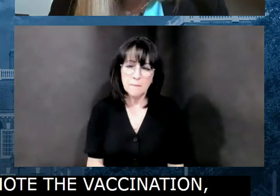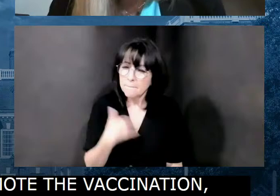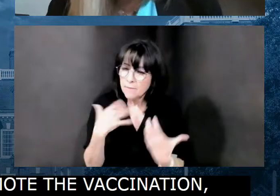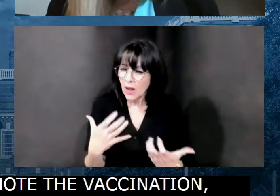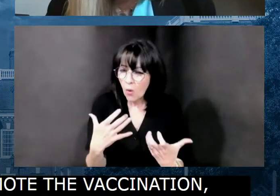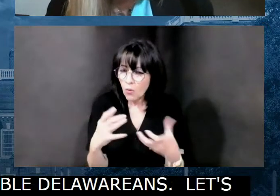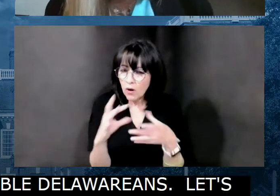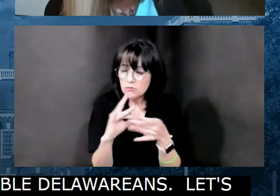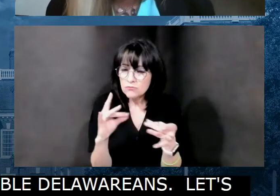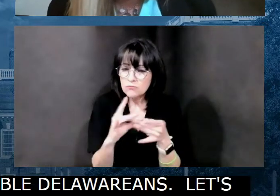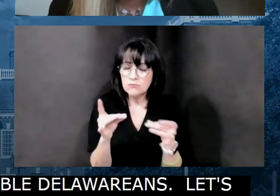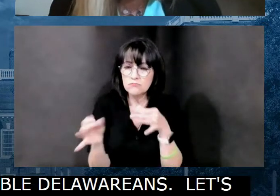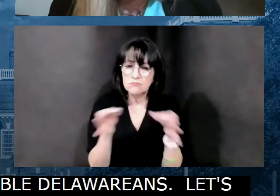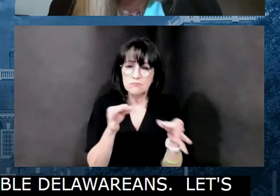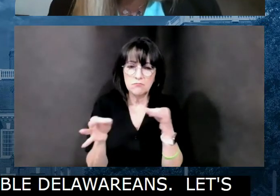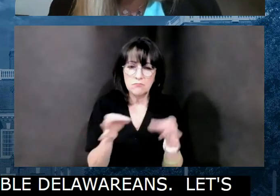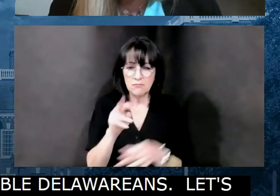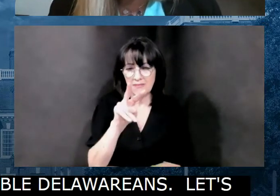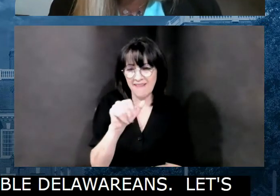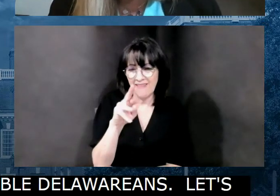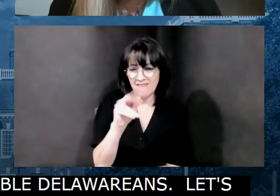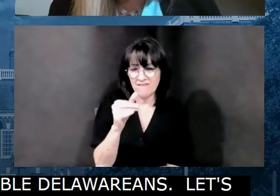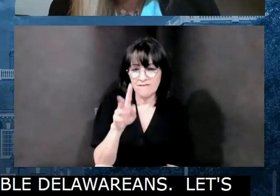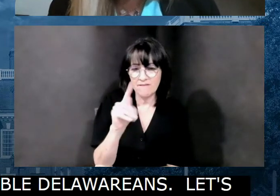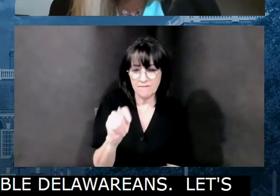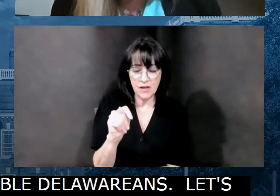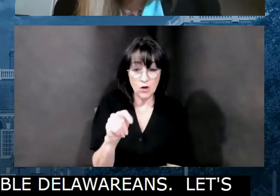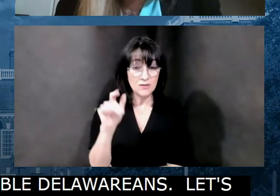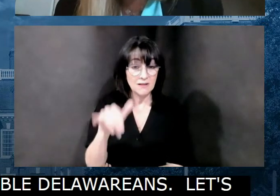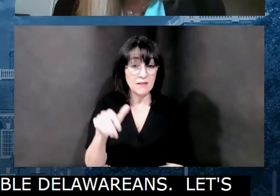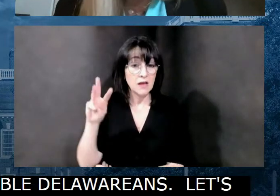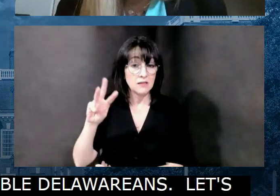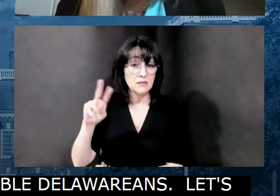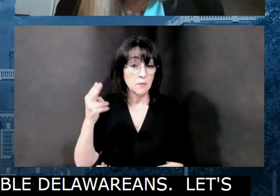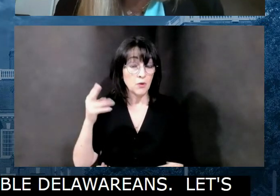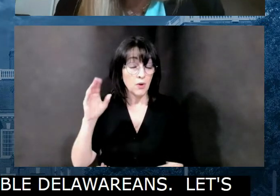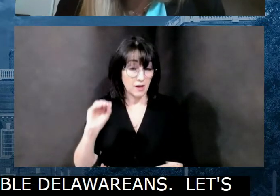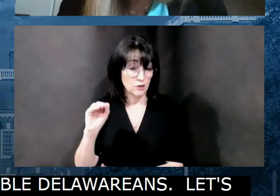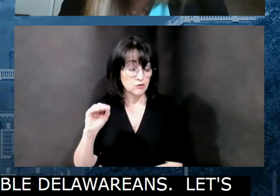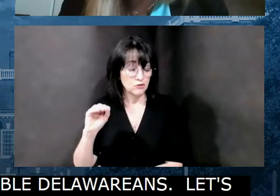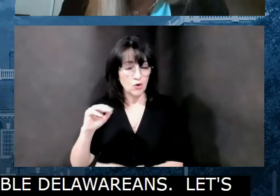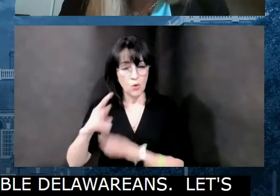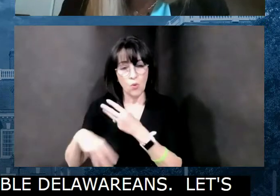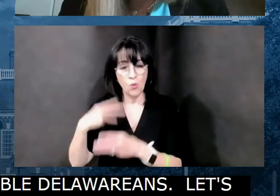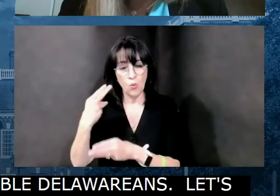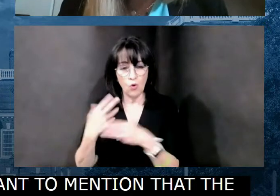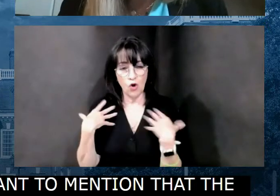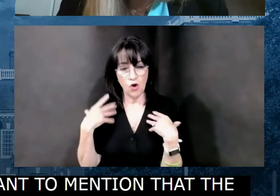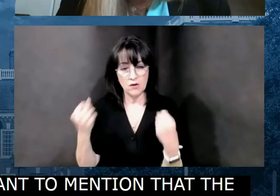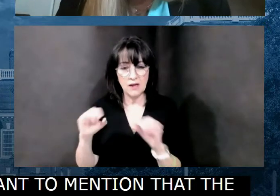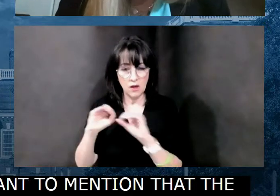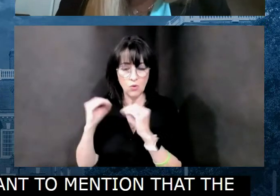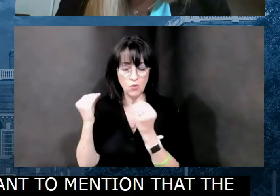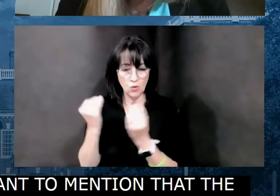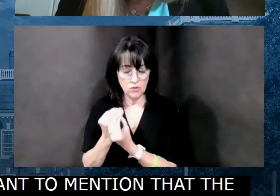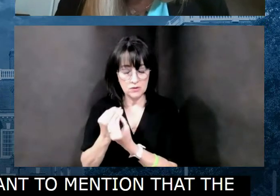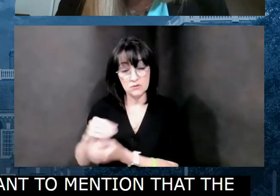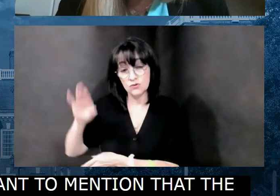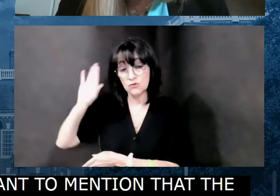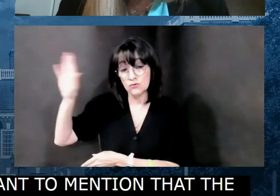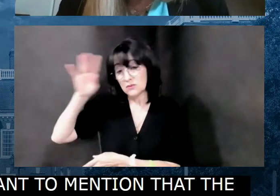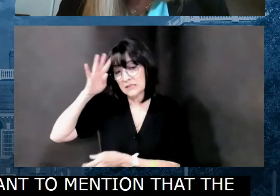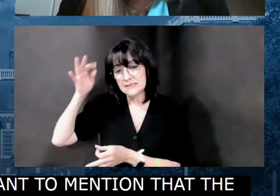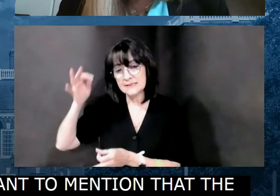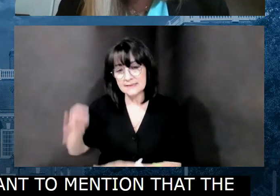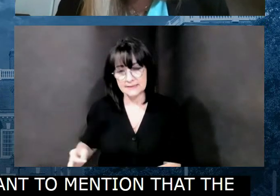a mention that the WHO is renaming the variants by giving them names based on the Greek